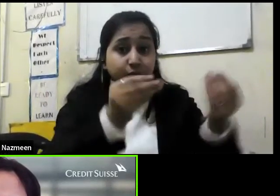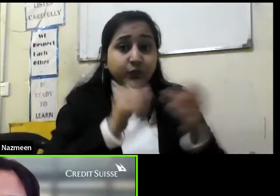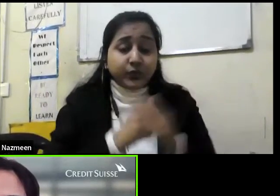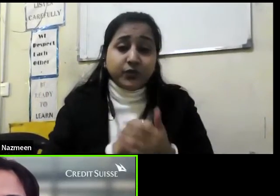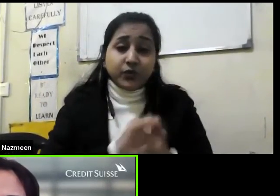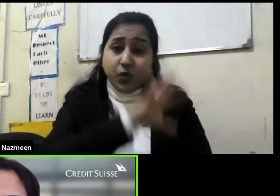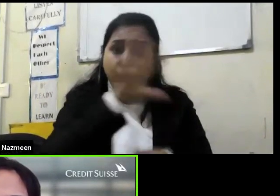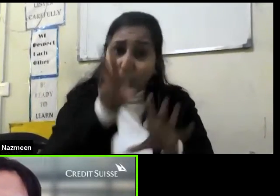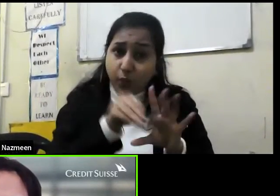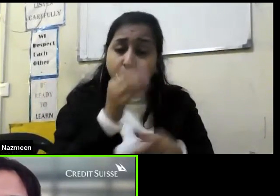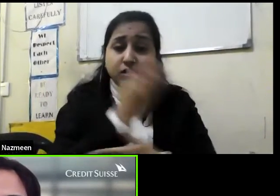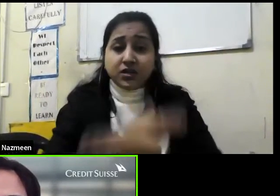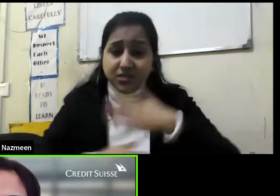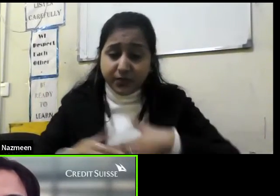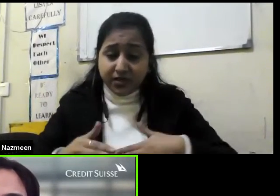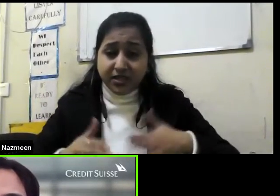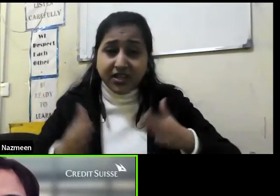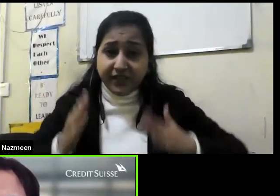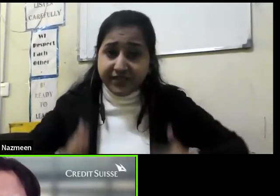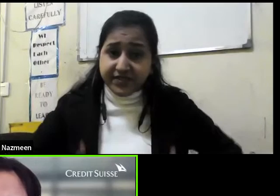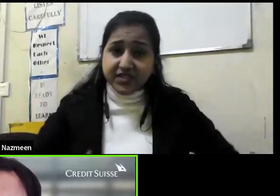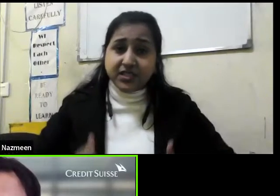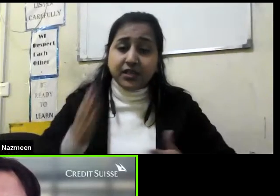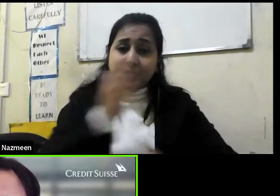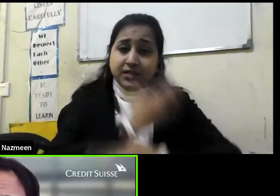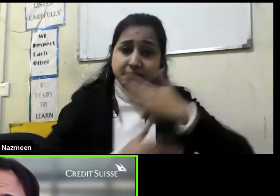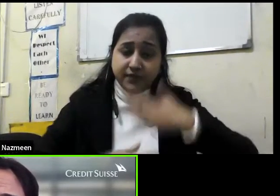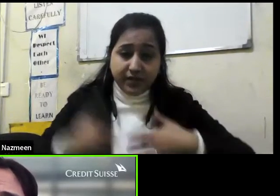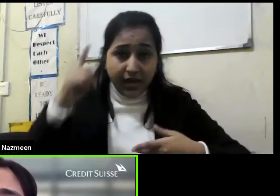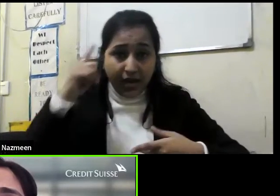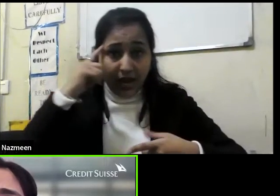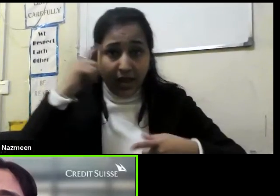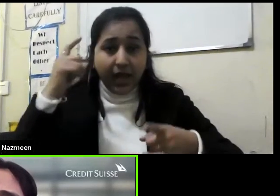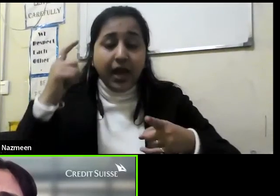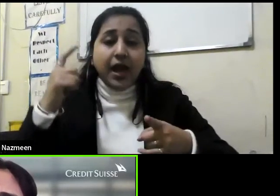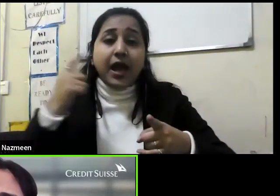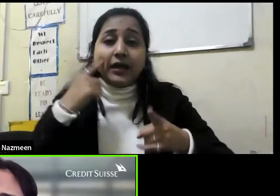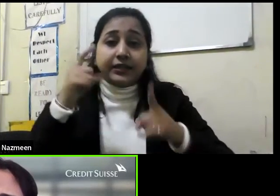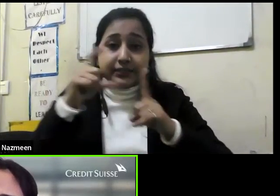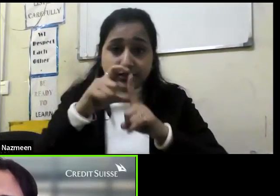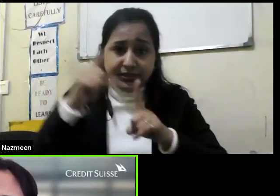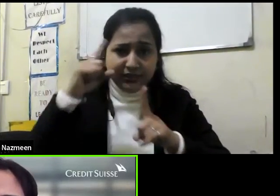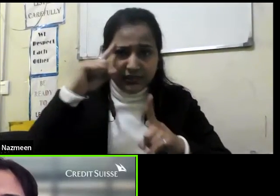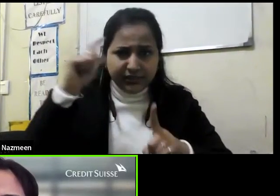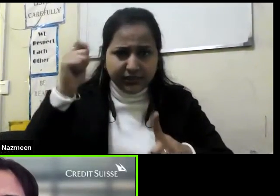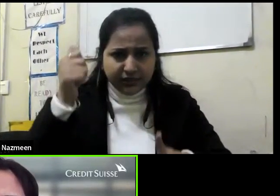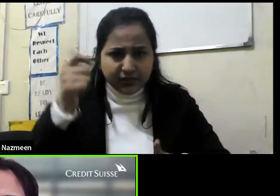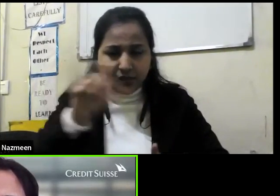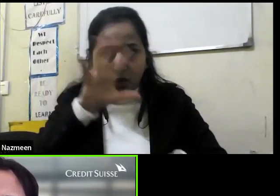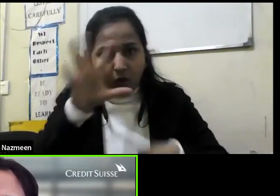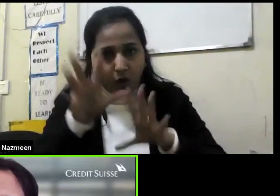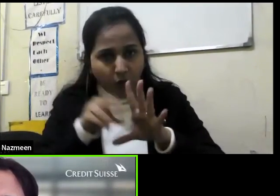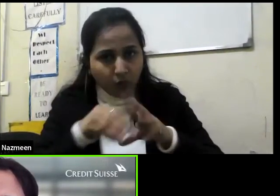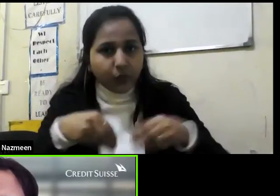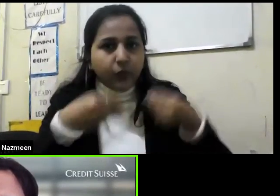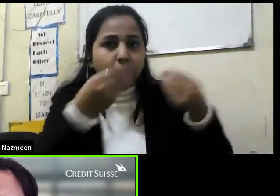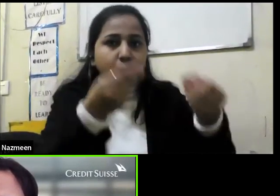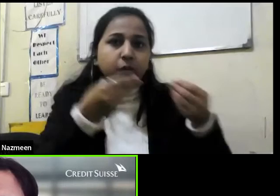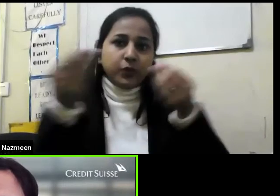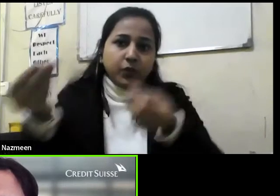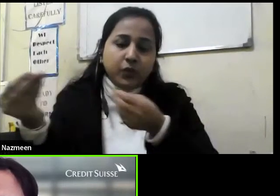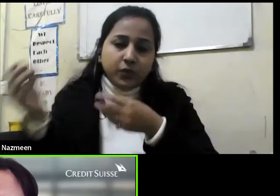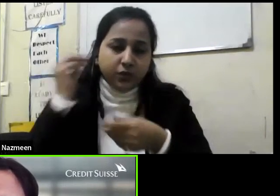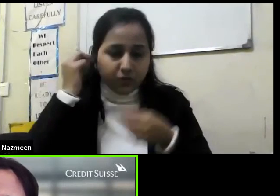of disabilities, physical disabilities, or even intellectual disabilities. And we are providing those programs,